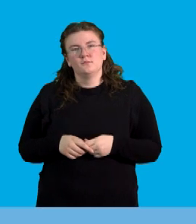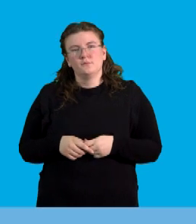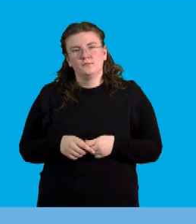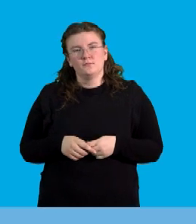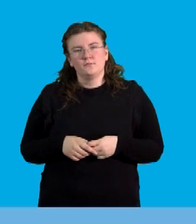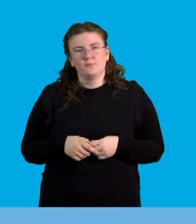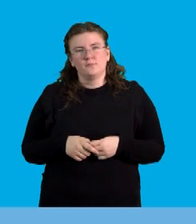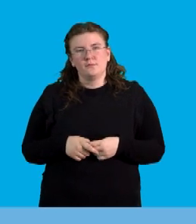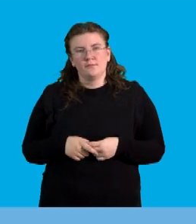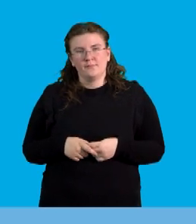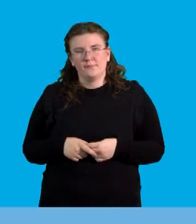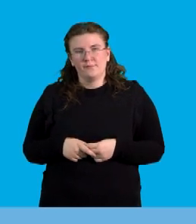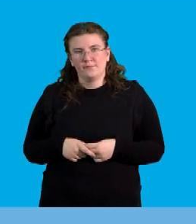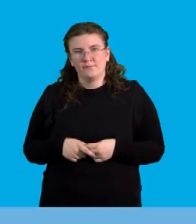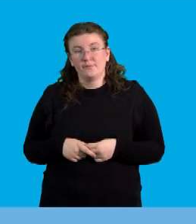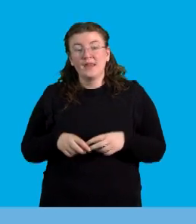what is the useful